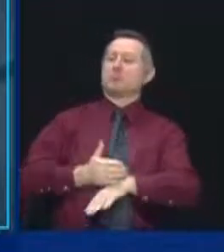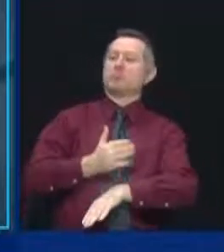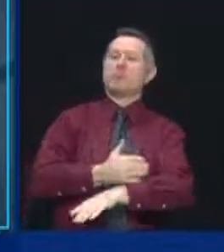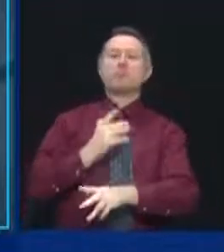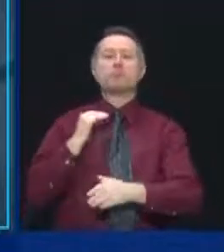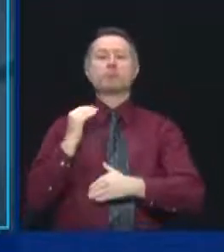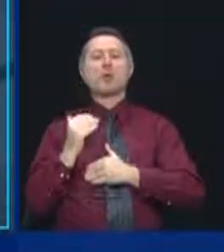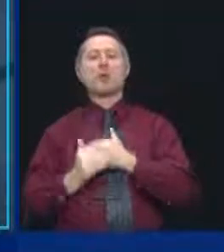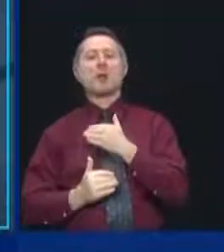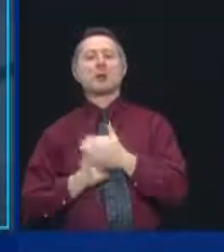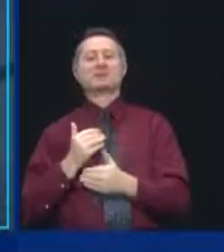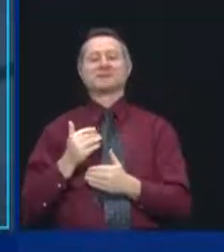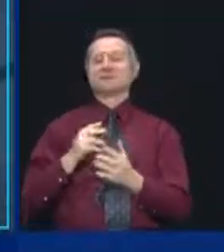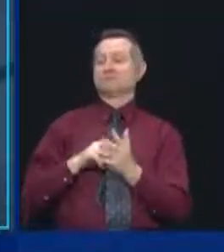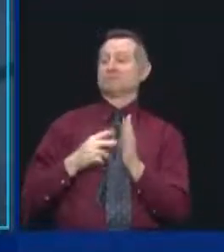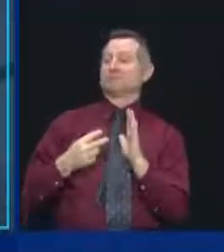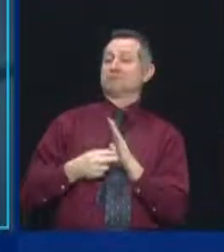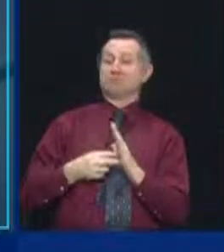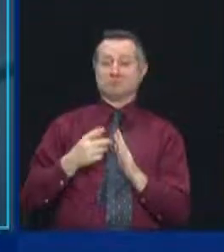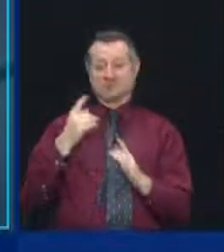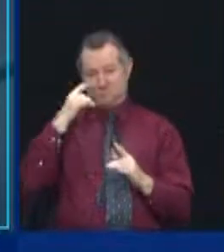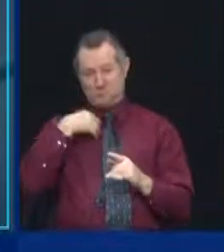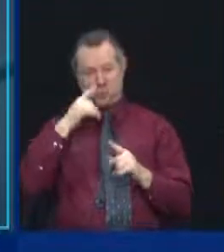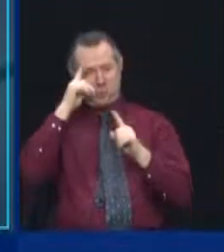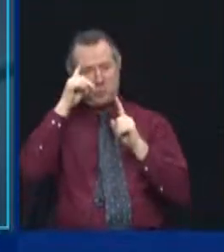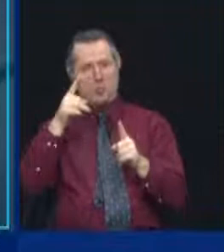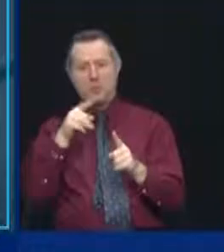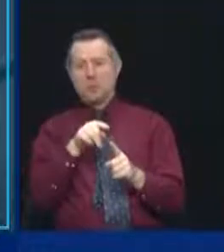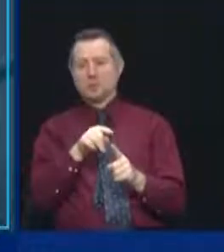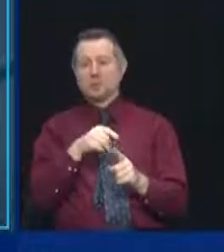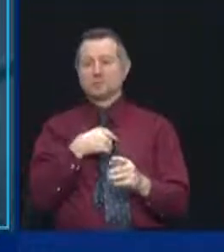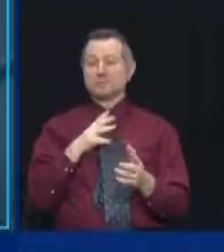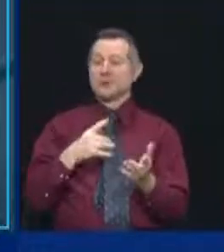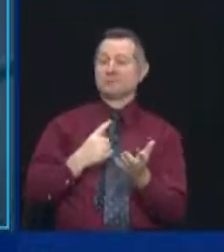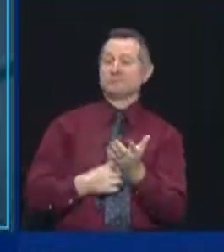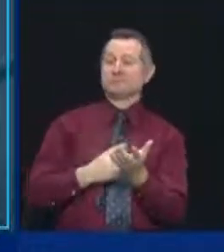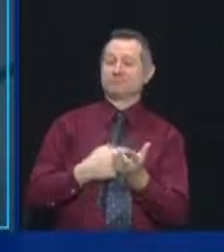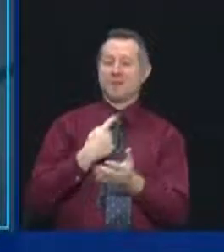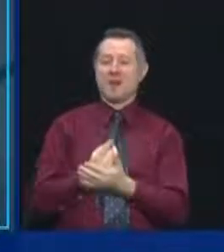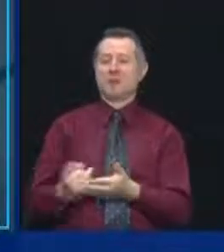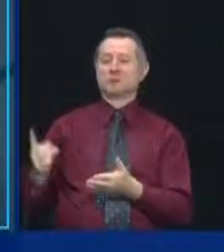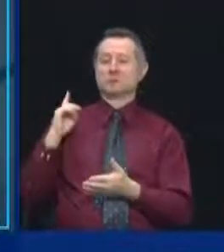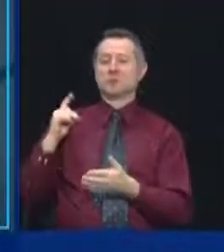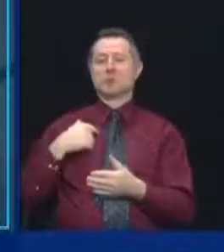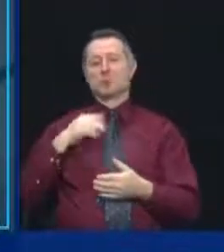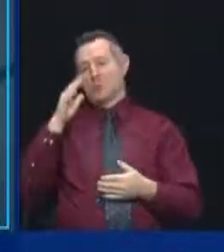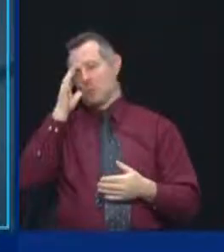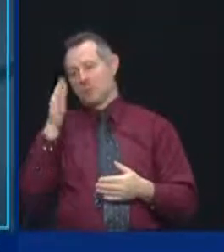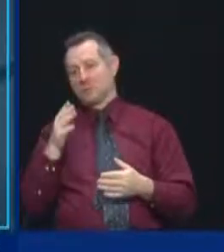goal. As we discussed last week, we are reopening the valve.